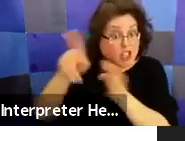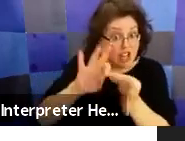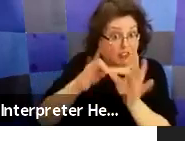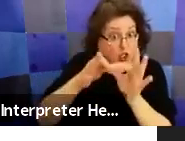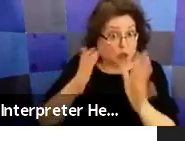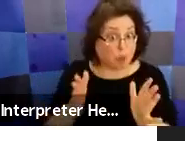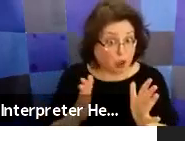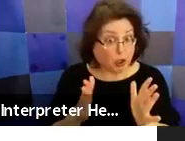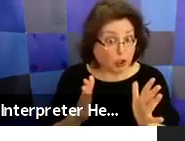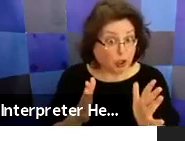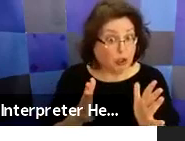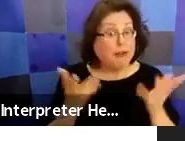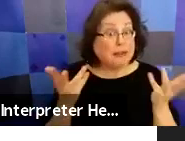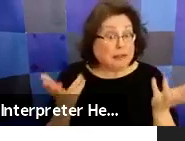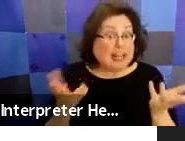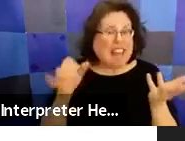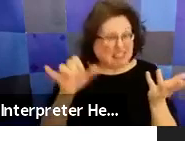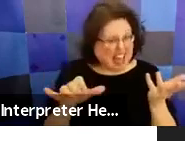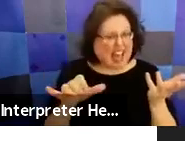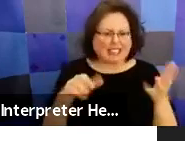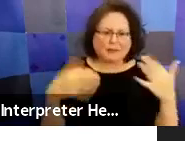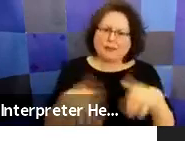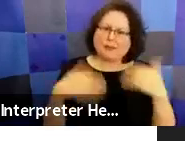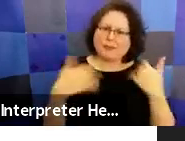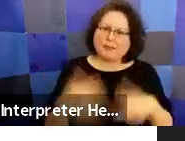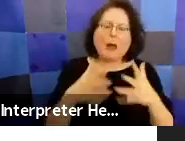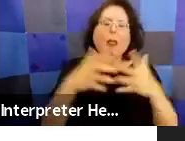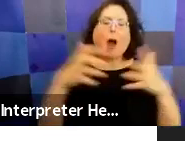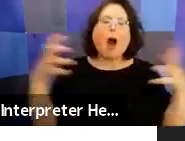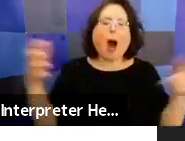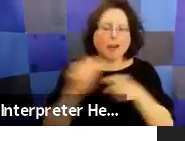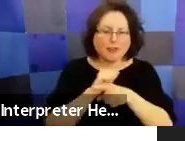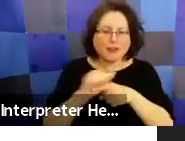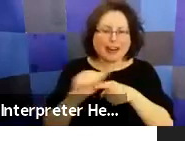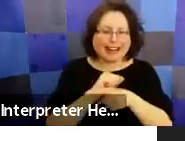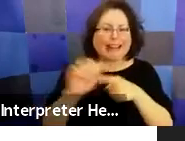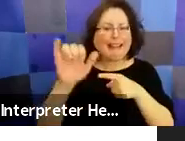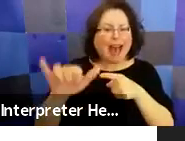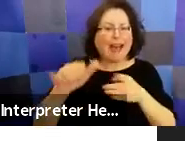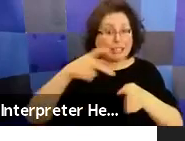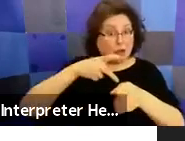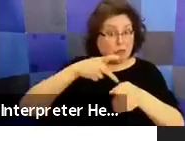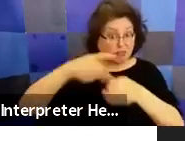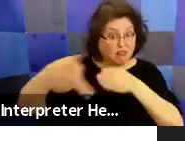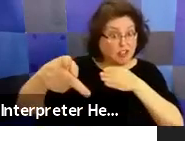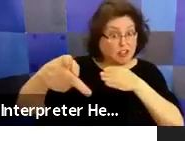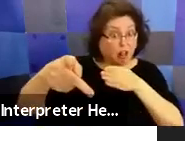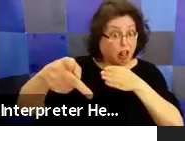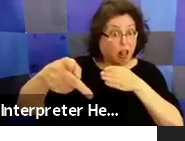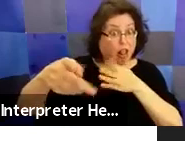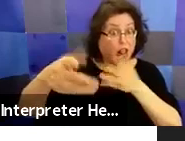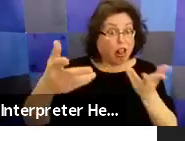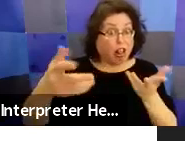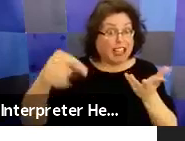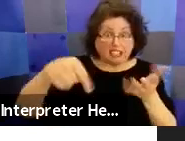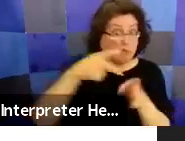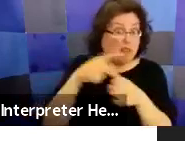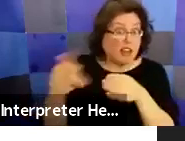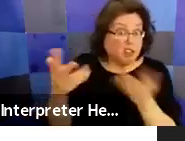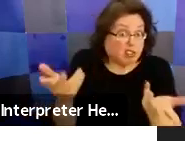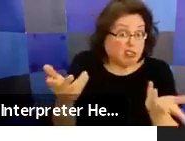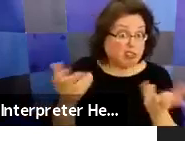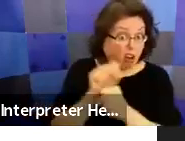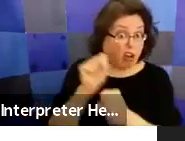is substantial and significant. And this is a professional endeavor, right? This is a profession, and the people